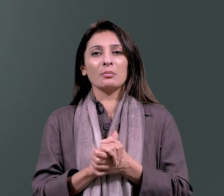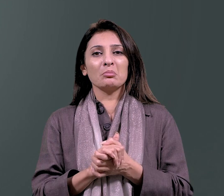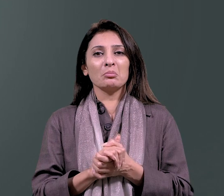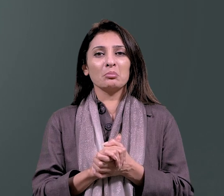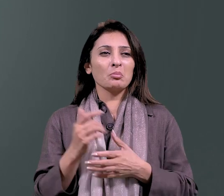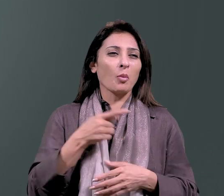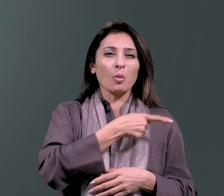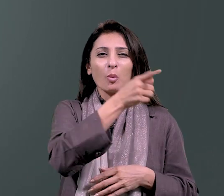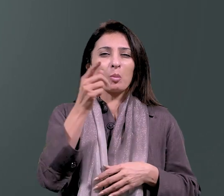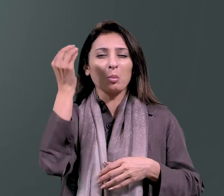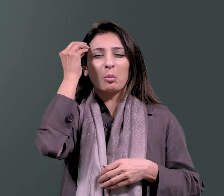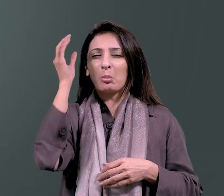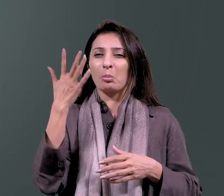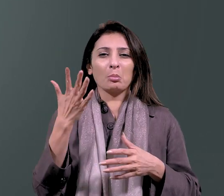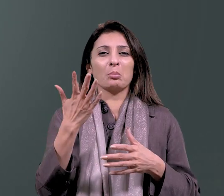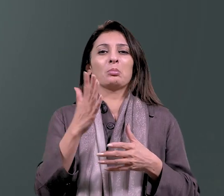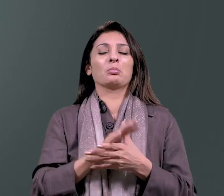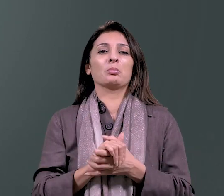No one knows for sure.